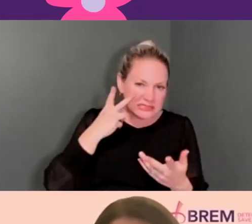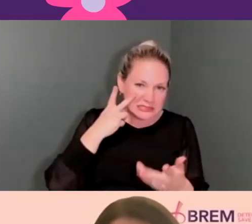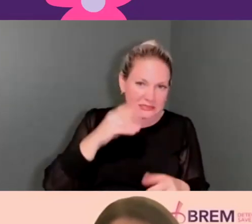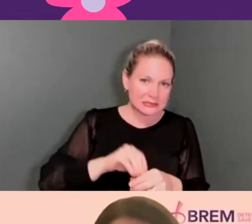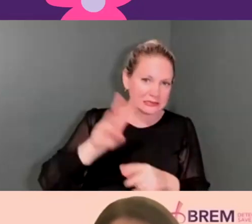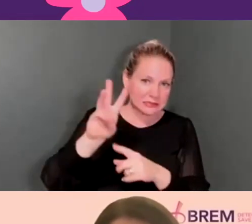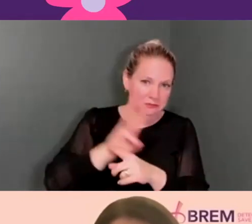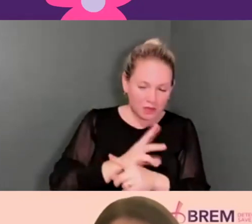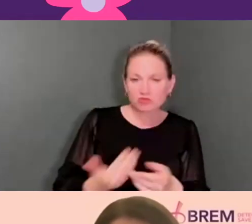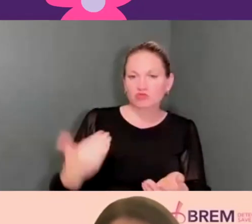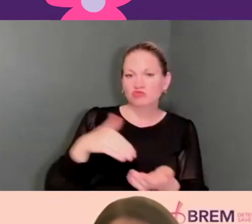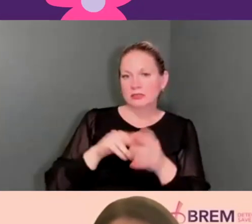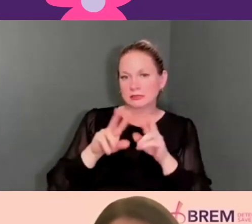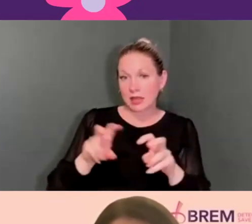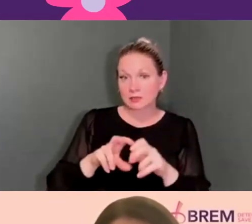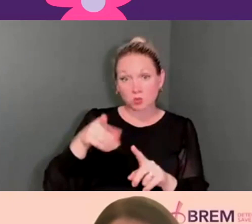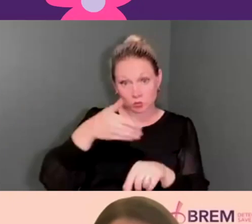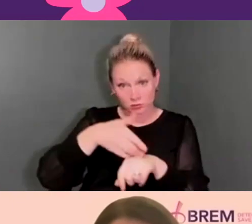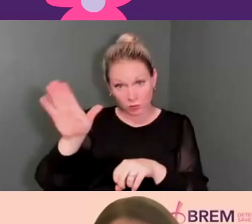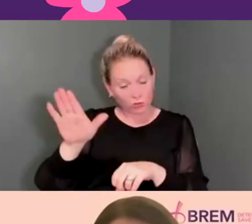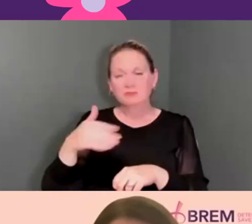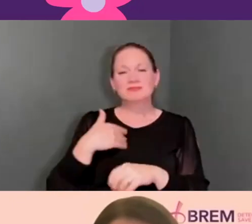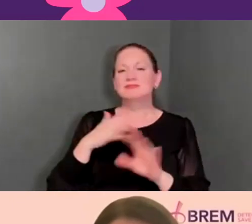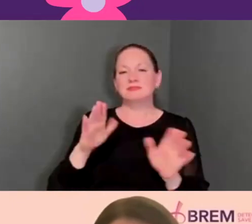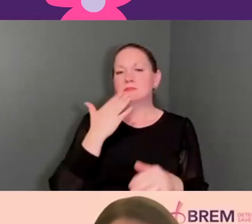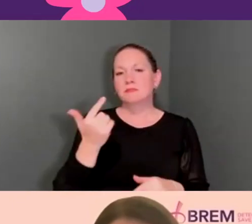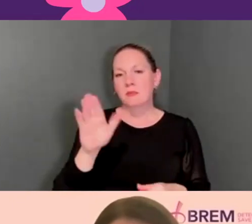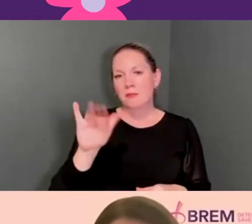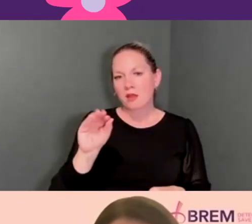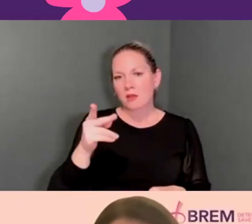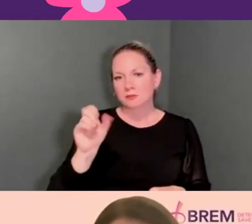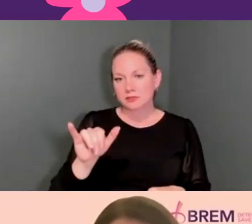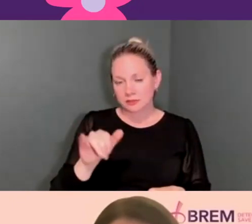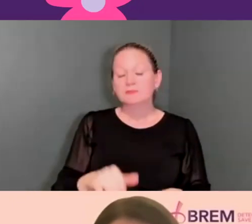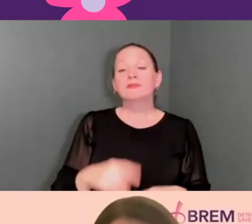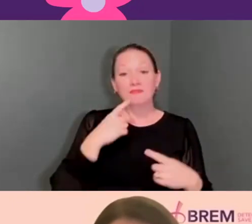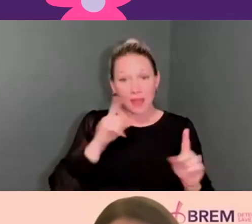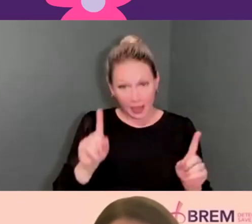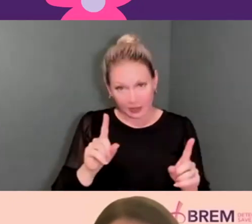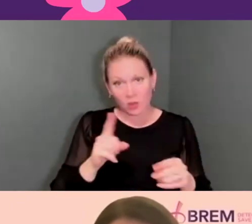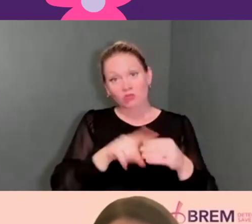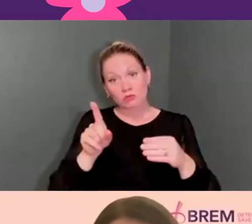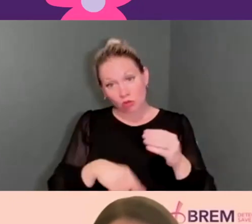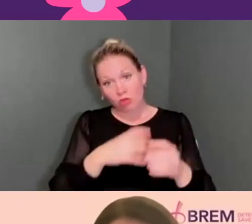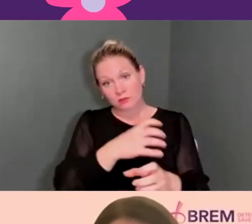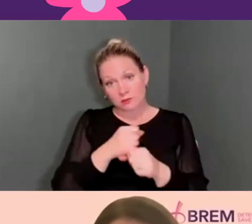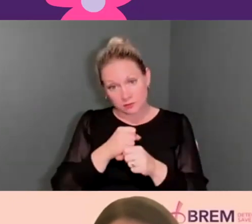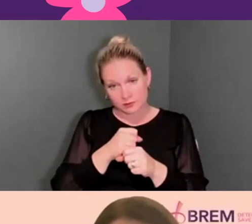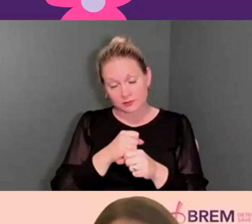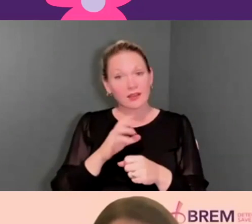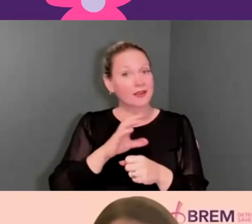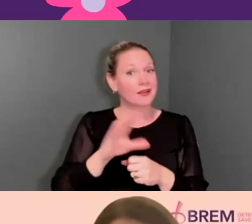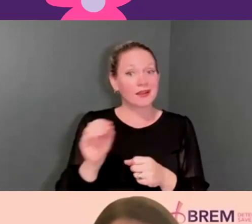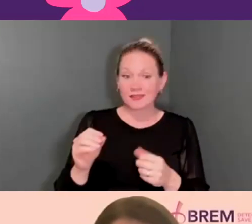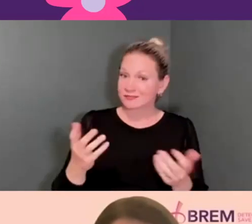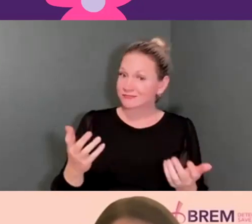reassess. But since you're going out to sea, we'll give you that peace of mind. Finally got that biopsy a few weeks later. And again, as